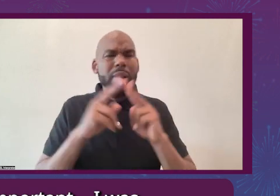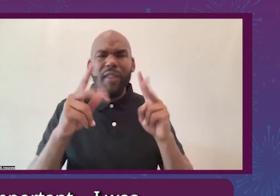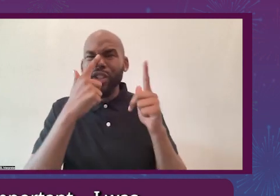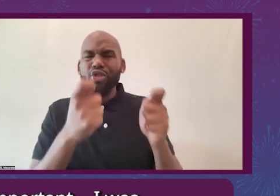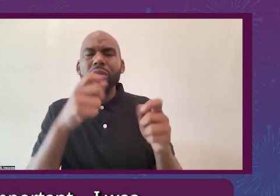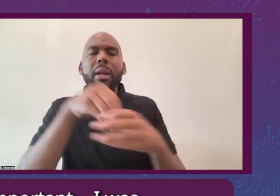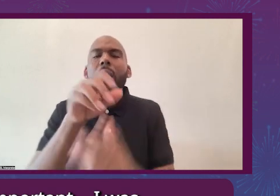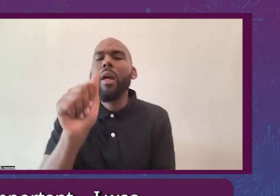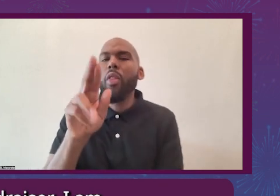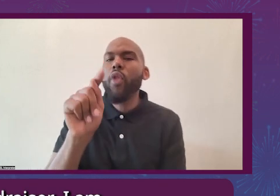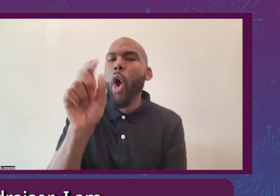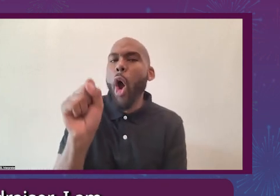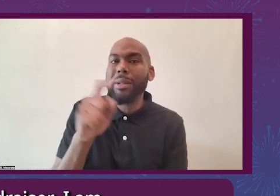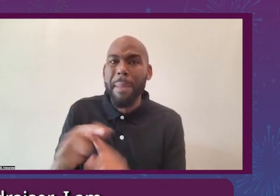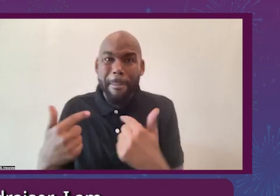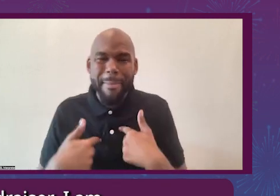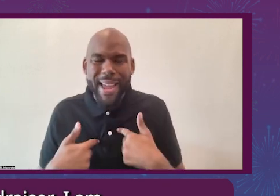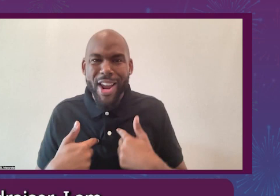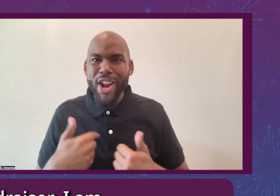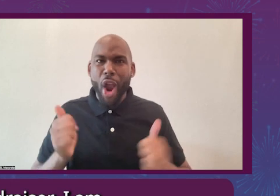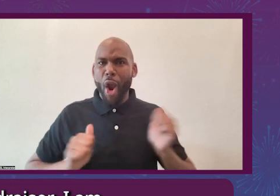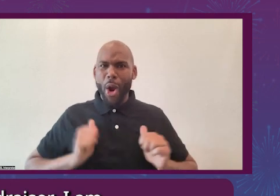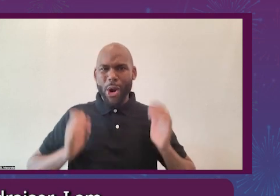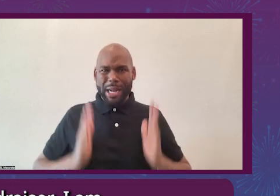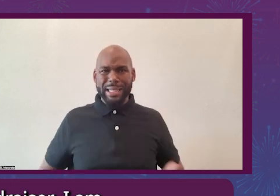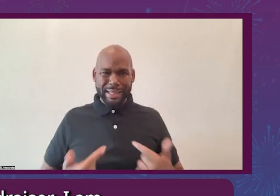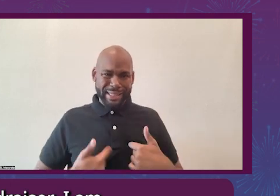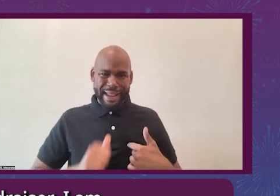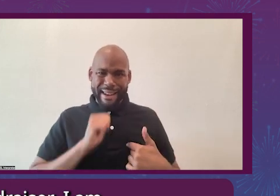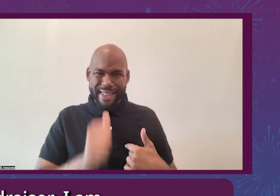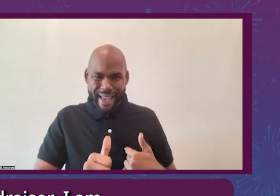in the arts, but I was not an artist.